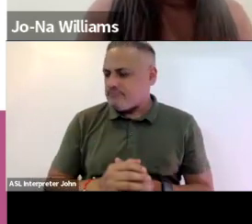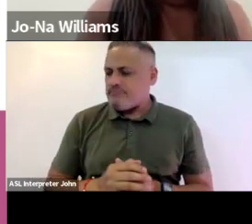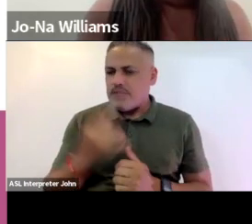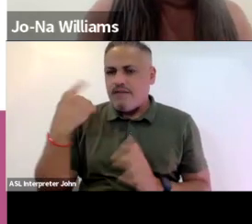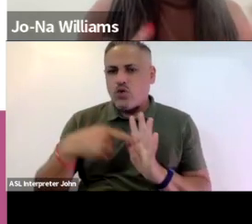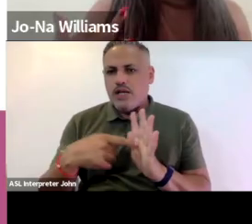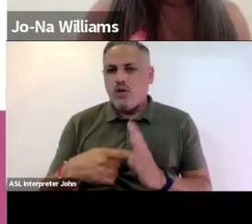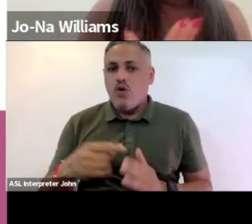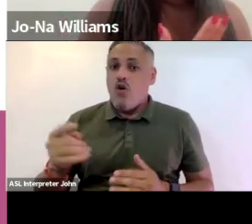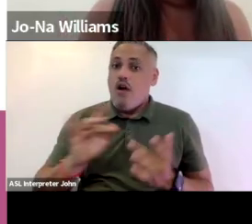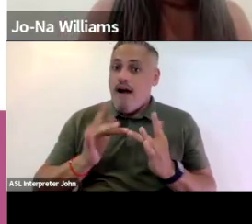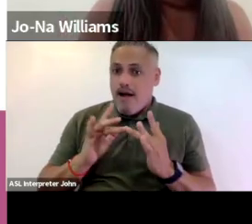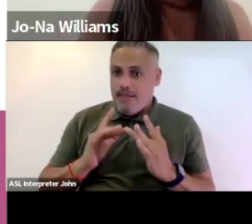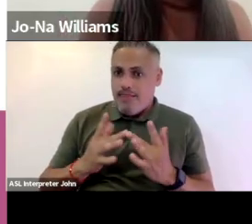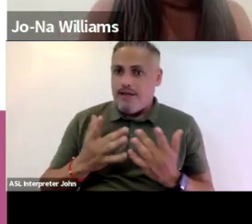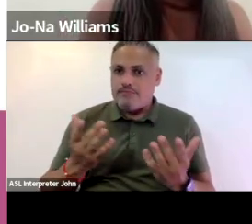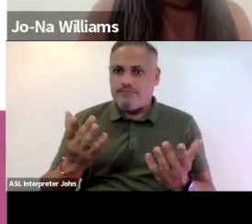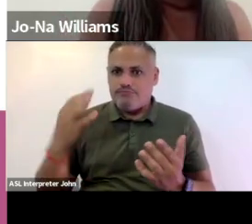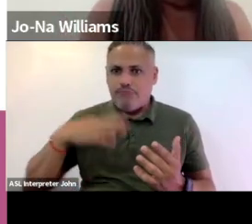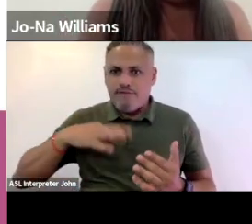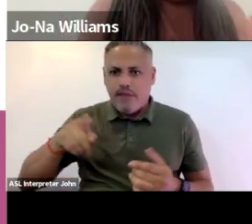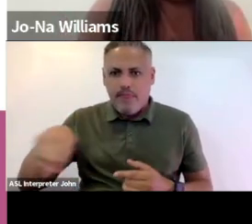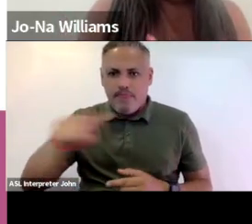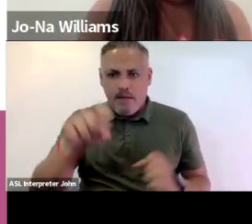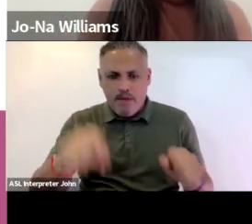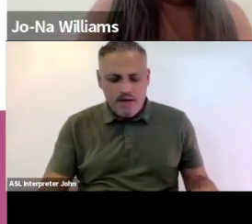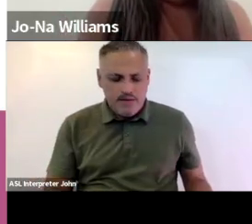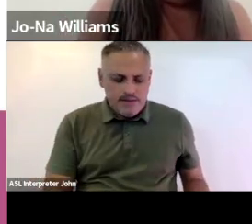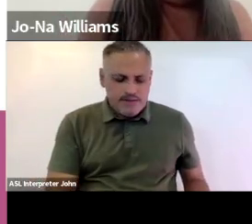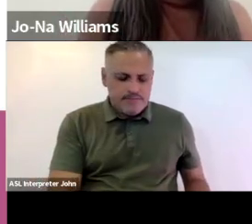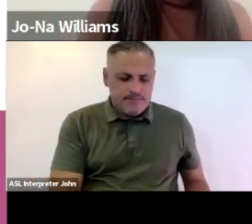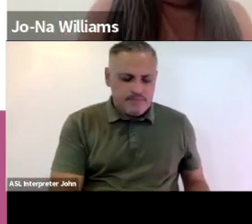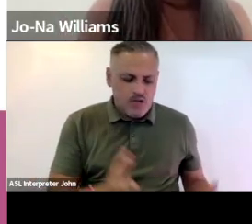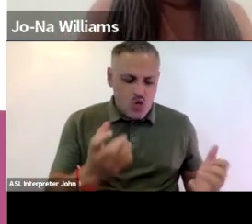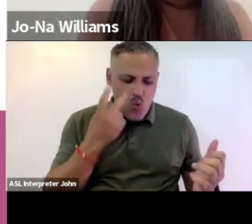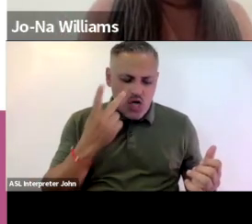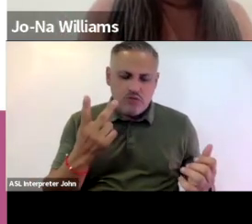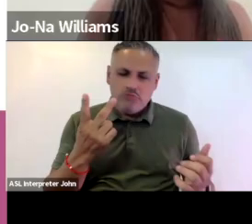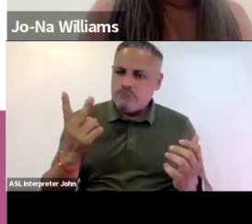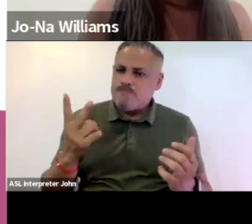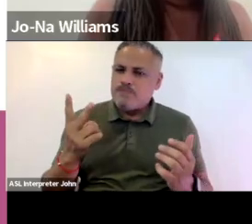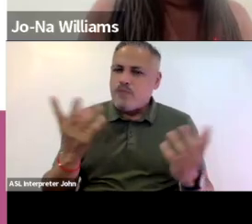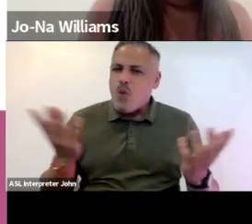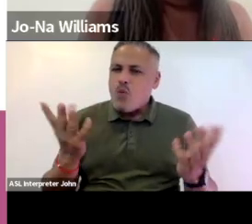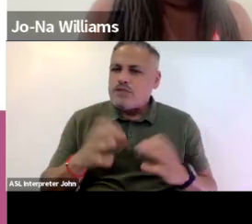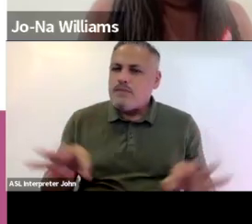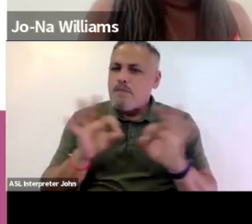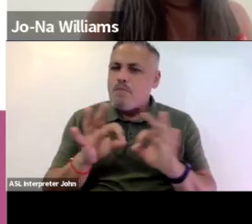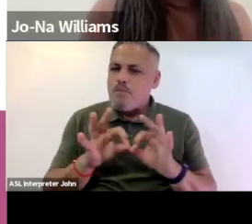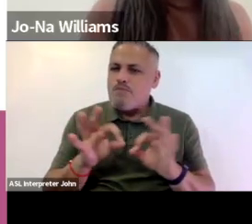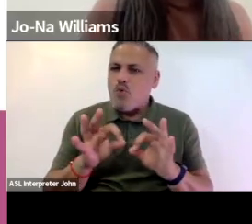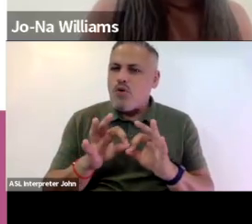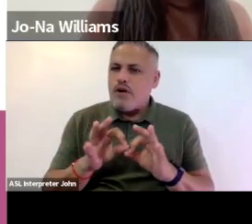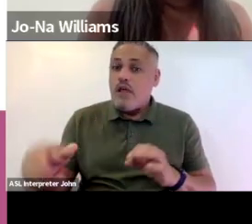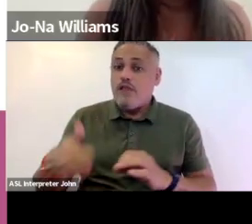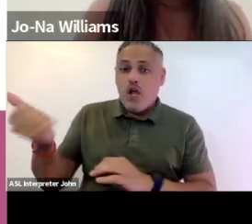an online presence that would be beneficial to them. You want to look into what is important to the